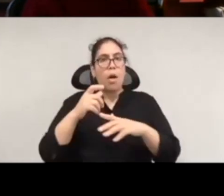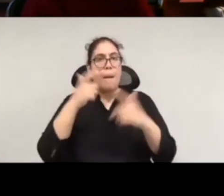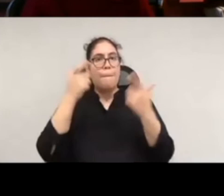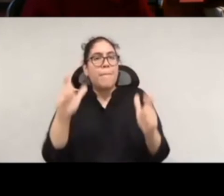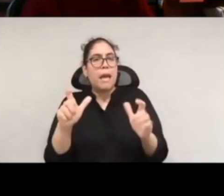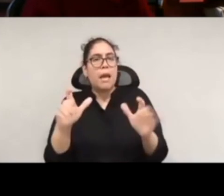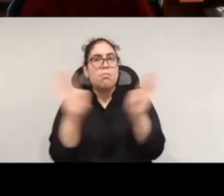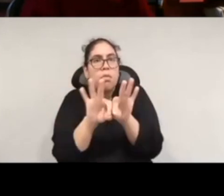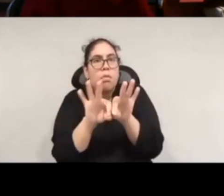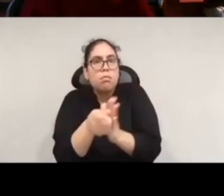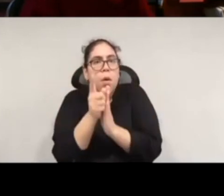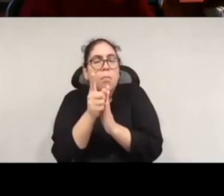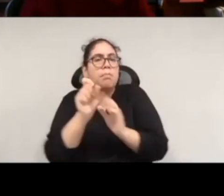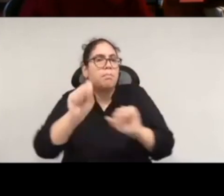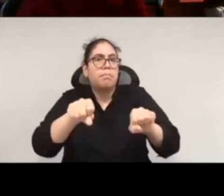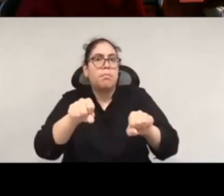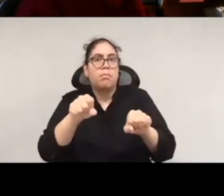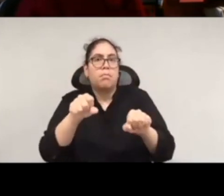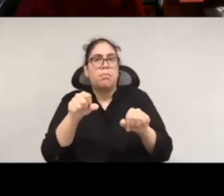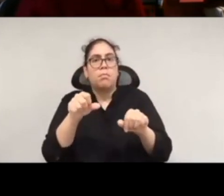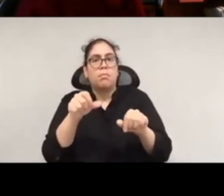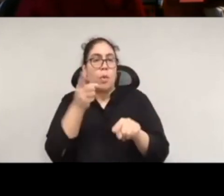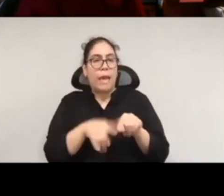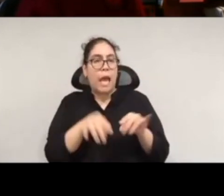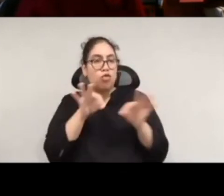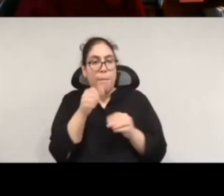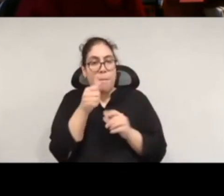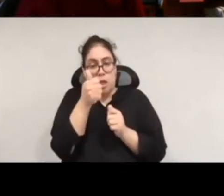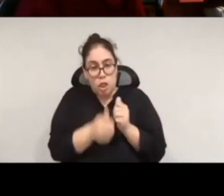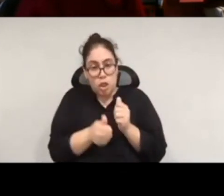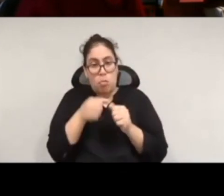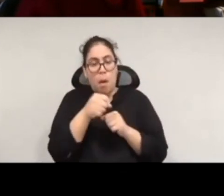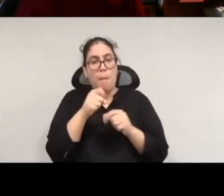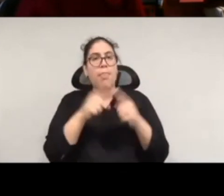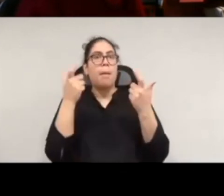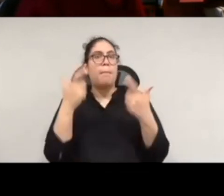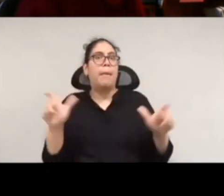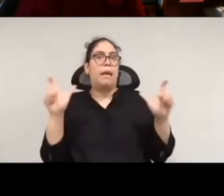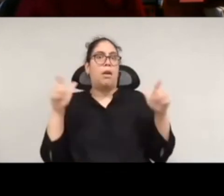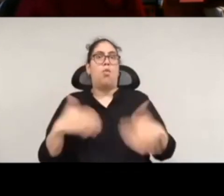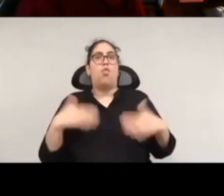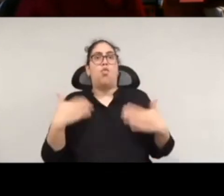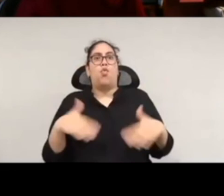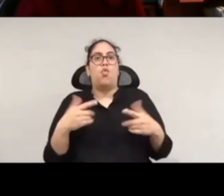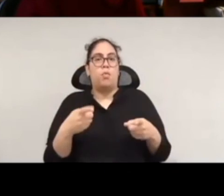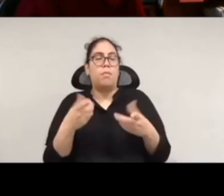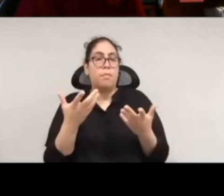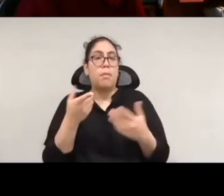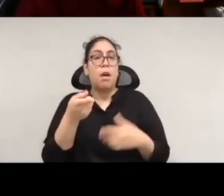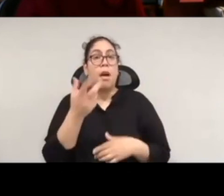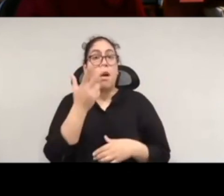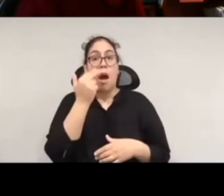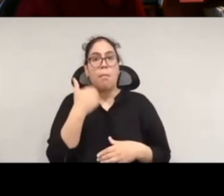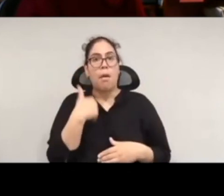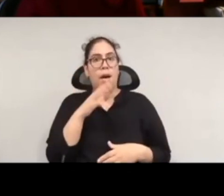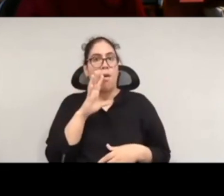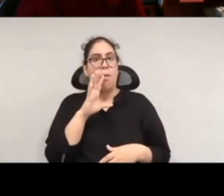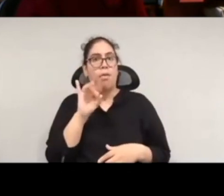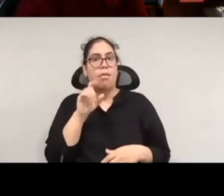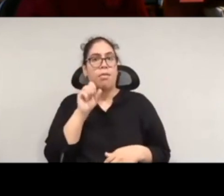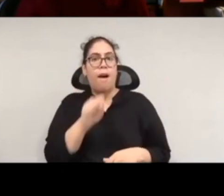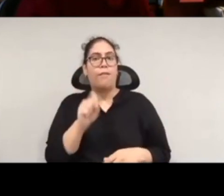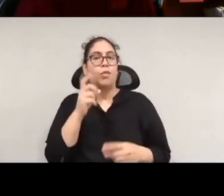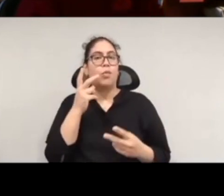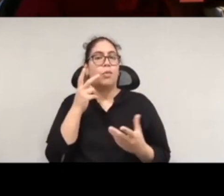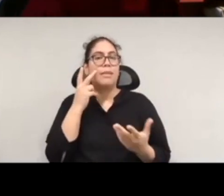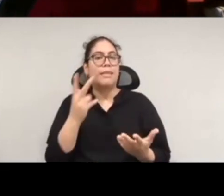let go, but the big moments is what you want to describe. And then also with comedy, I mean, I would love to see a comedic audio description script. I think if it fits